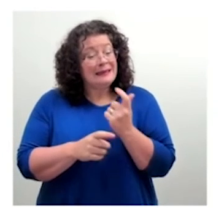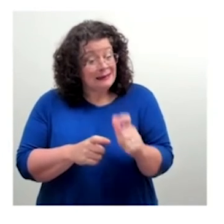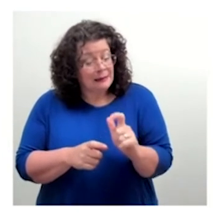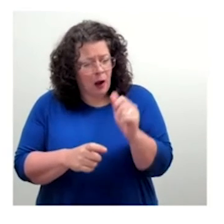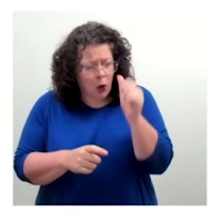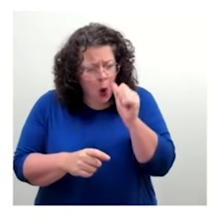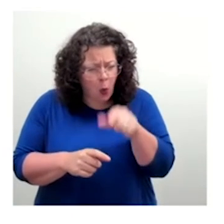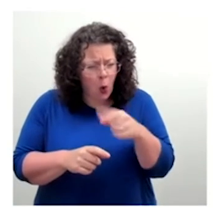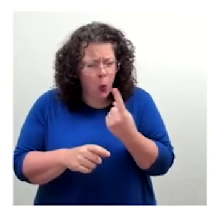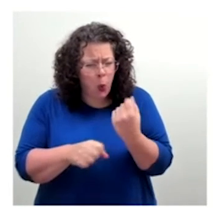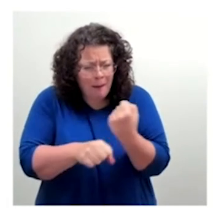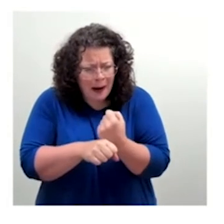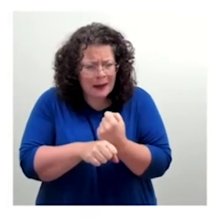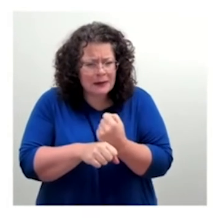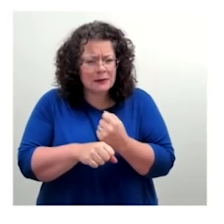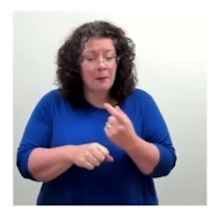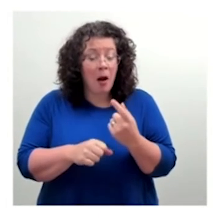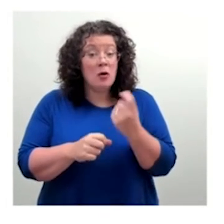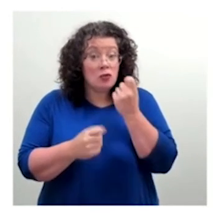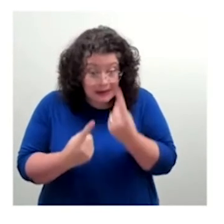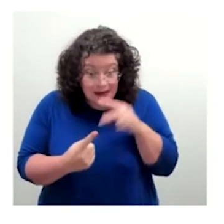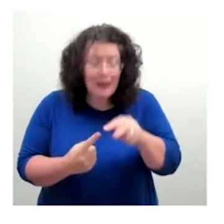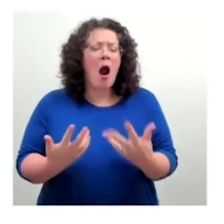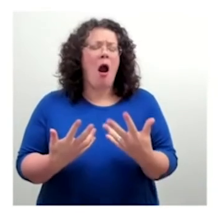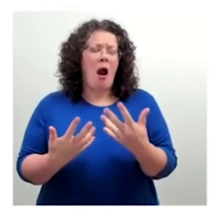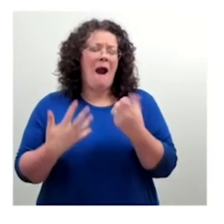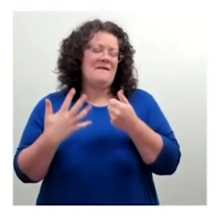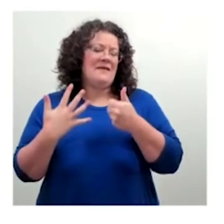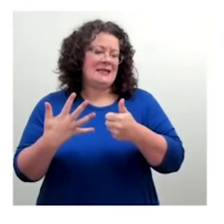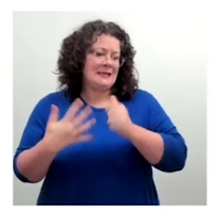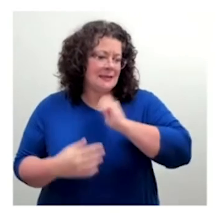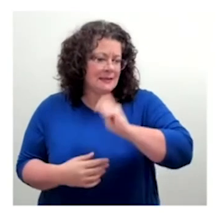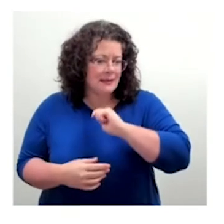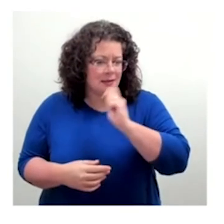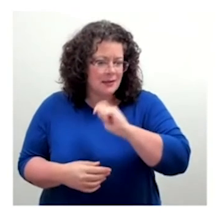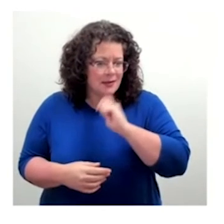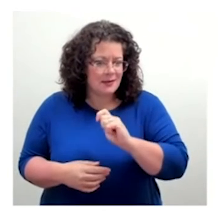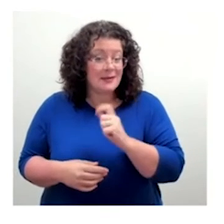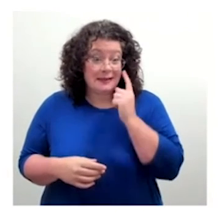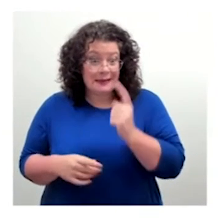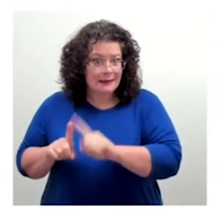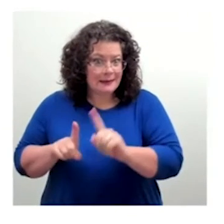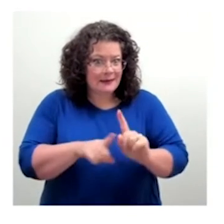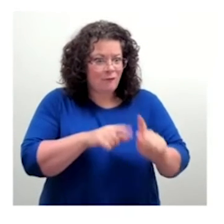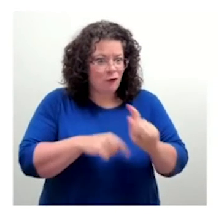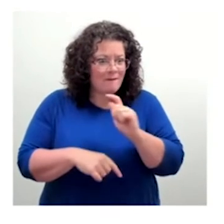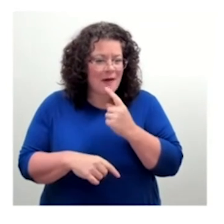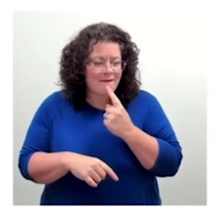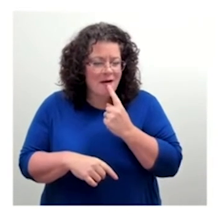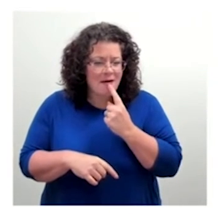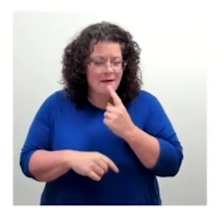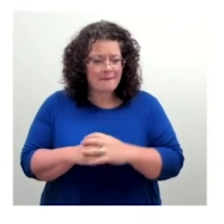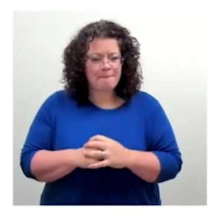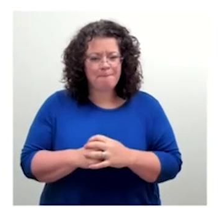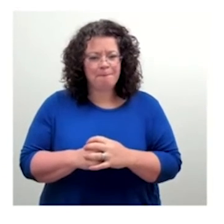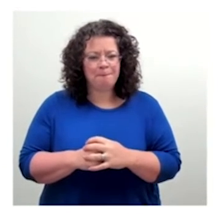what's actually in the pack. This was tested by Unilever in an A/B split test in a retailer. So